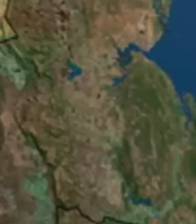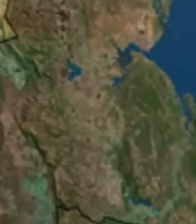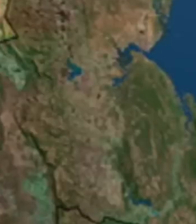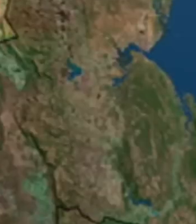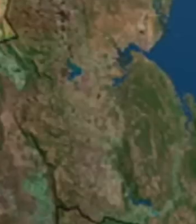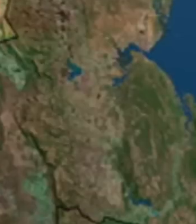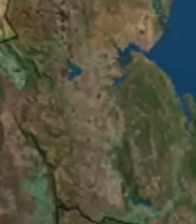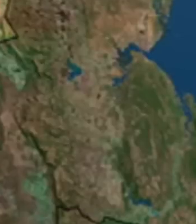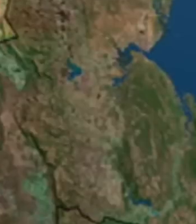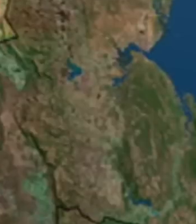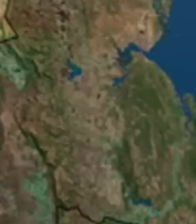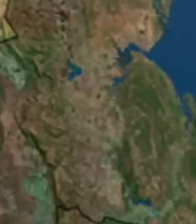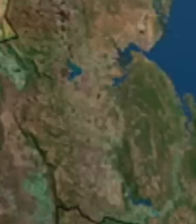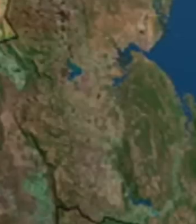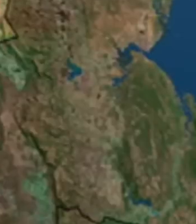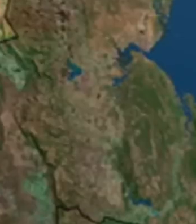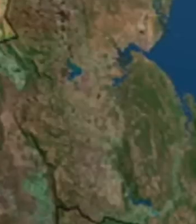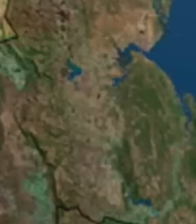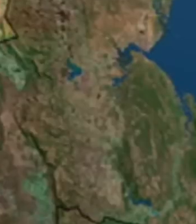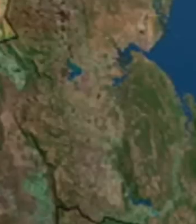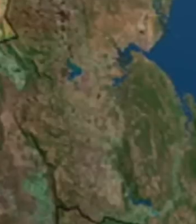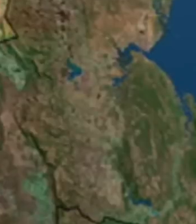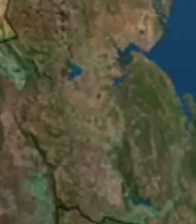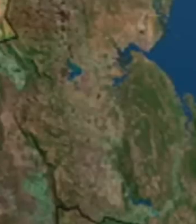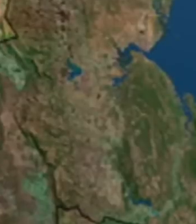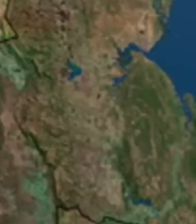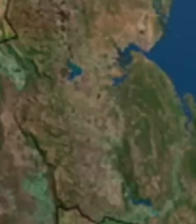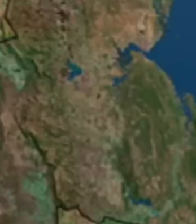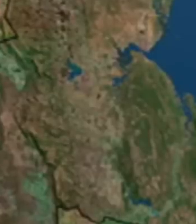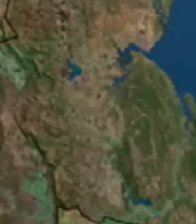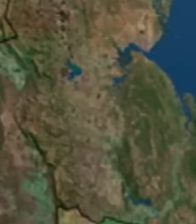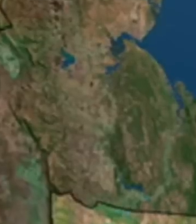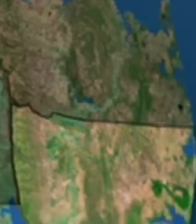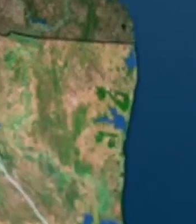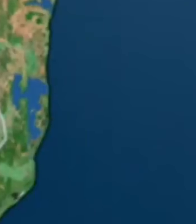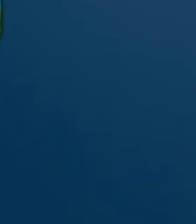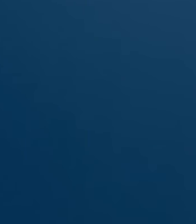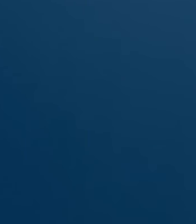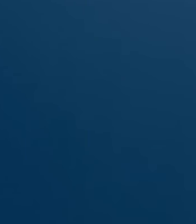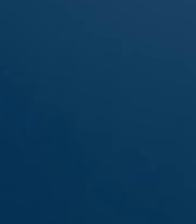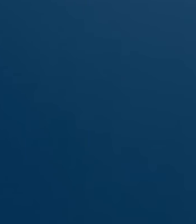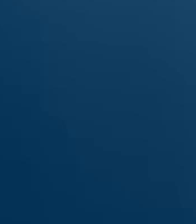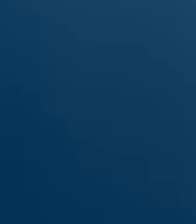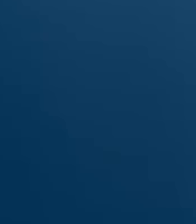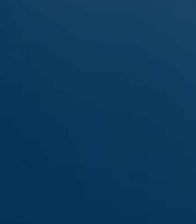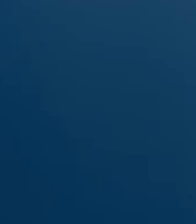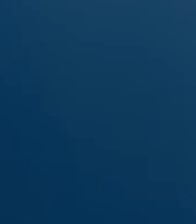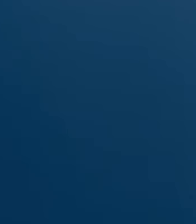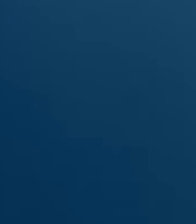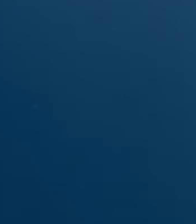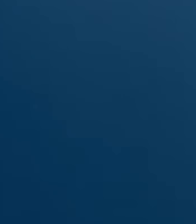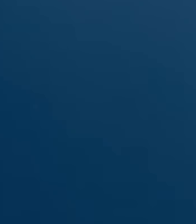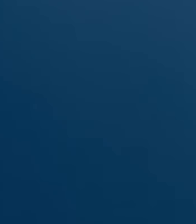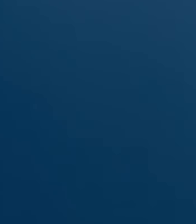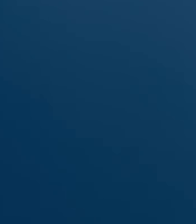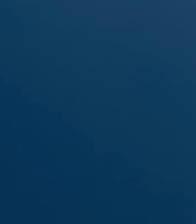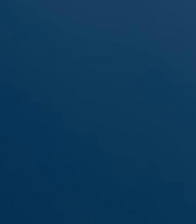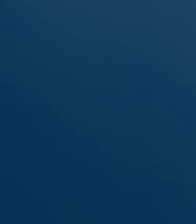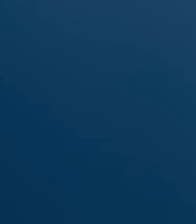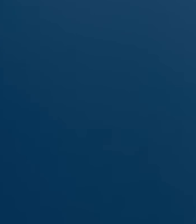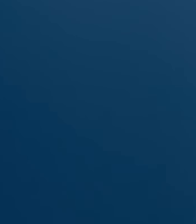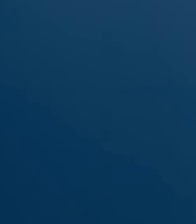Skukuza 27 Middelburg ke tša 25 le ka Emalahlane ke tša 26 ka bomme ya re lebela ka KwaZulu-Natal province eo ka moka